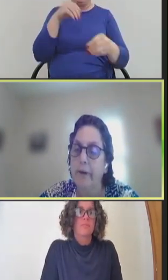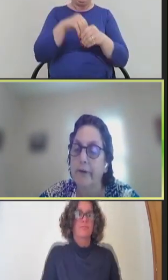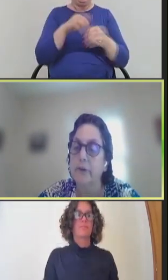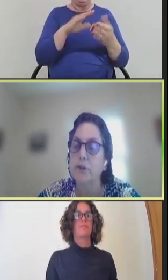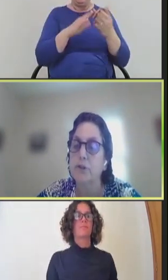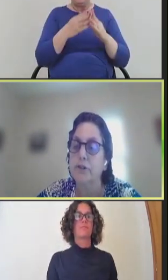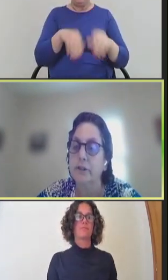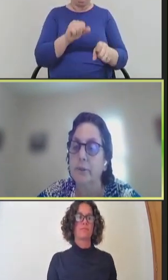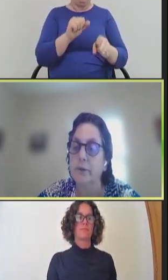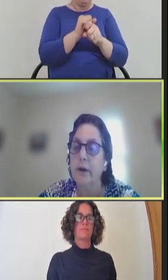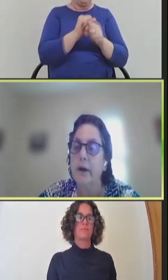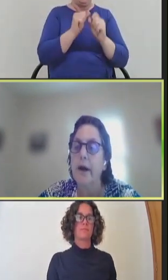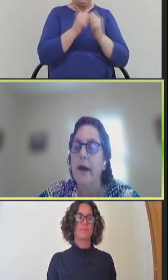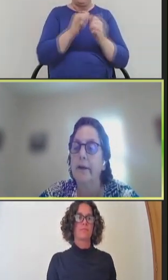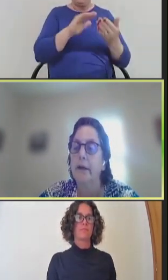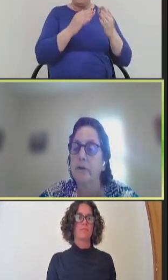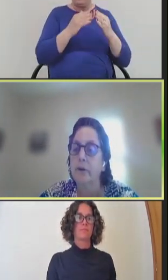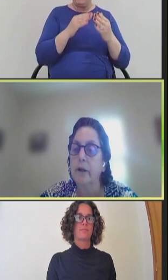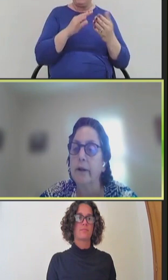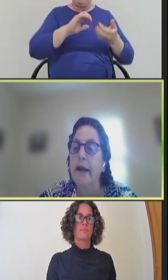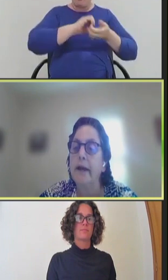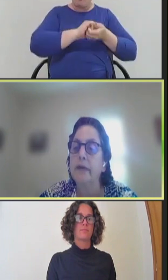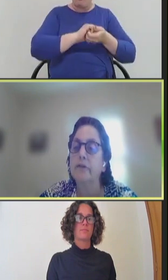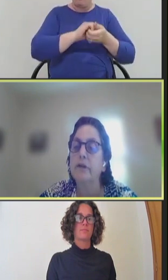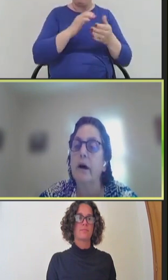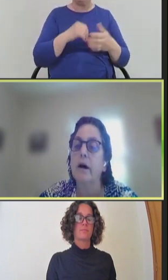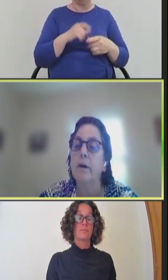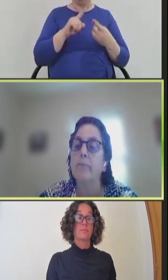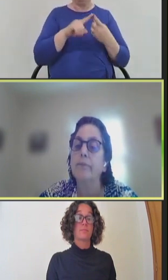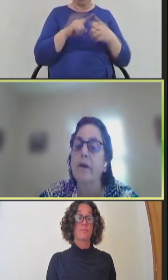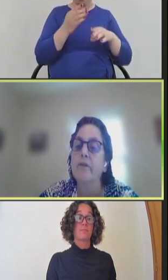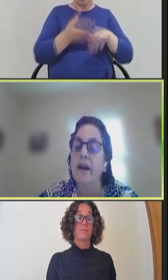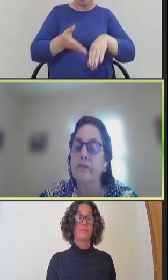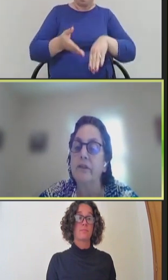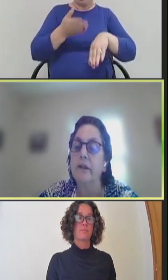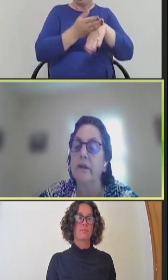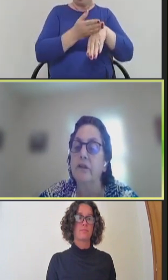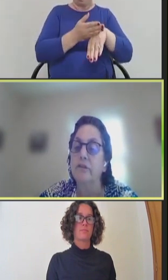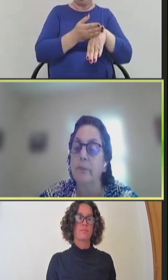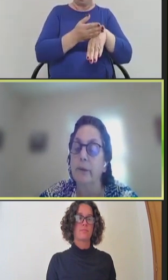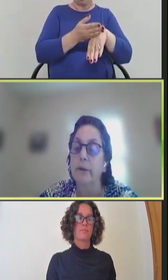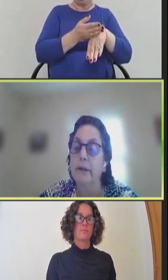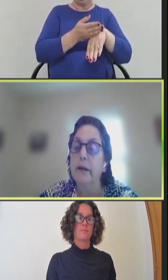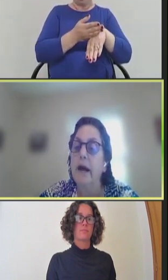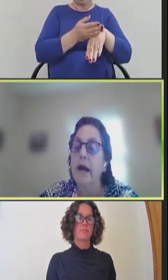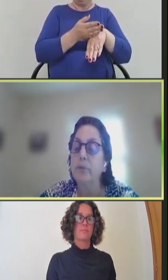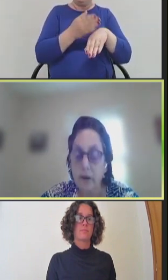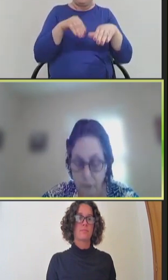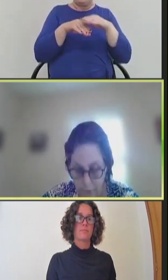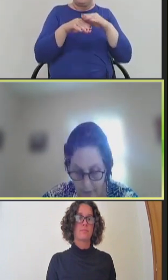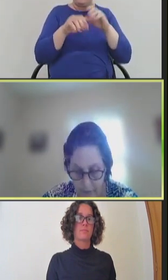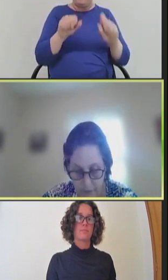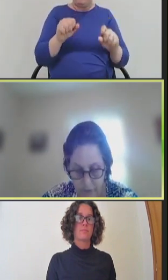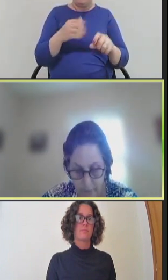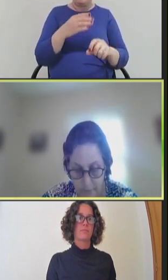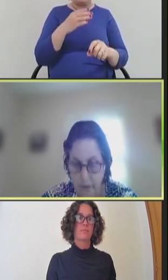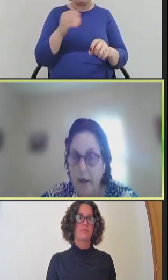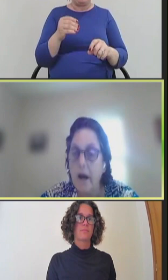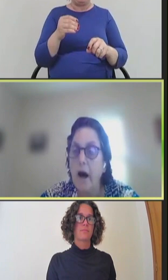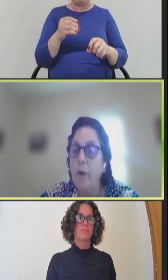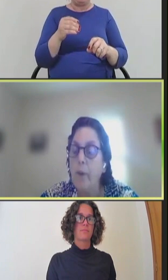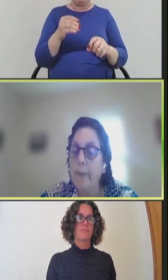community partners to deal with and enhance vaccine accessibility, as well as with health